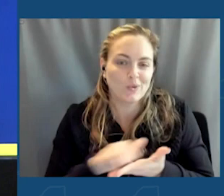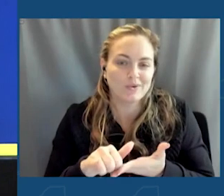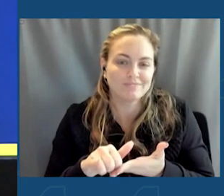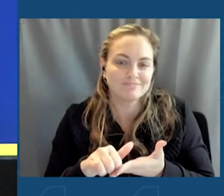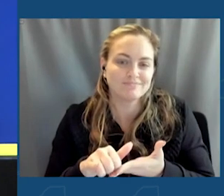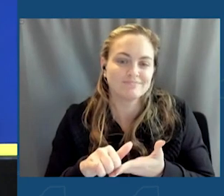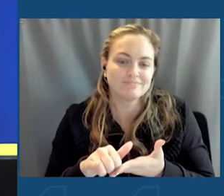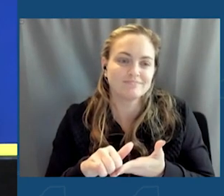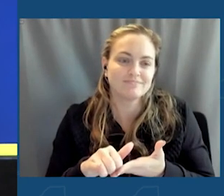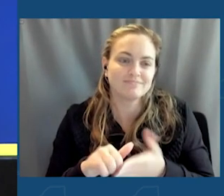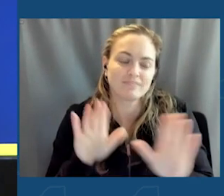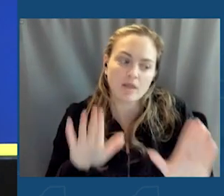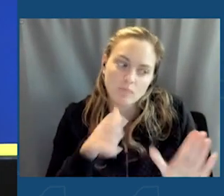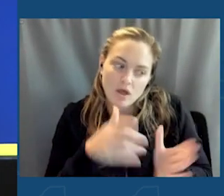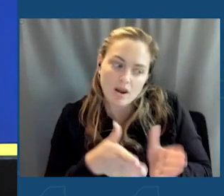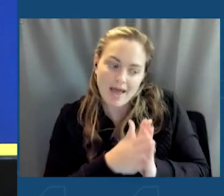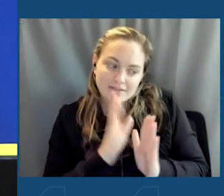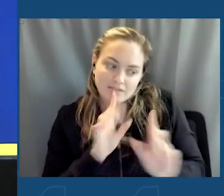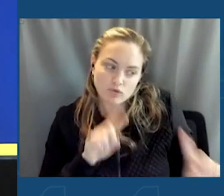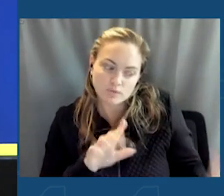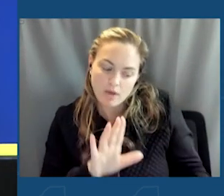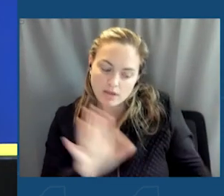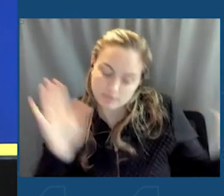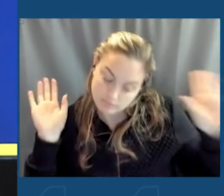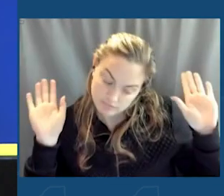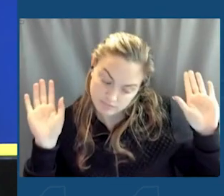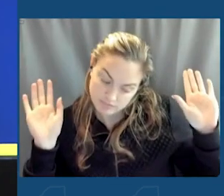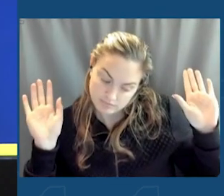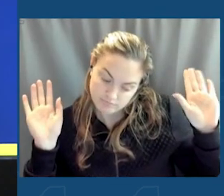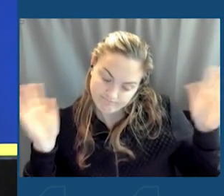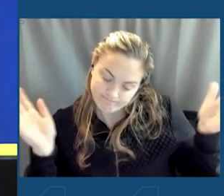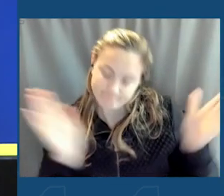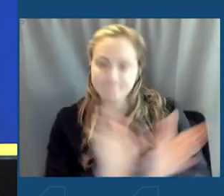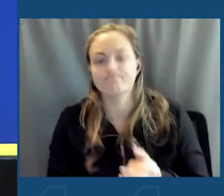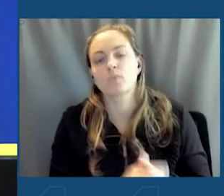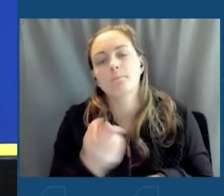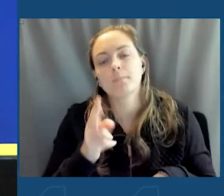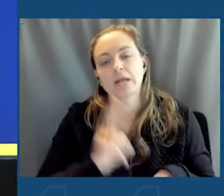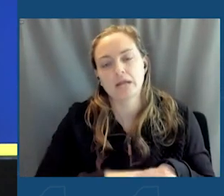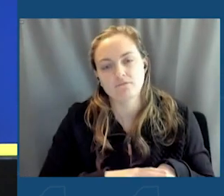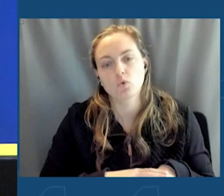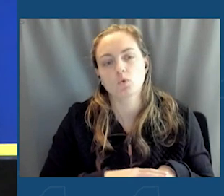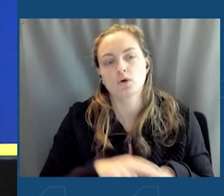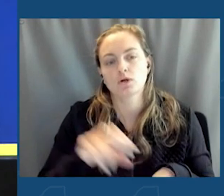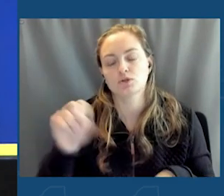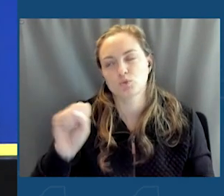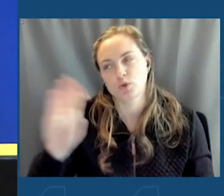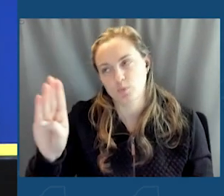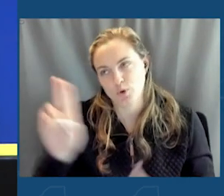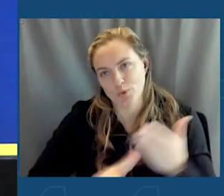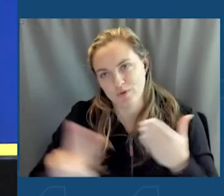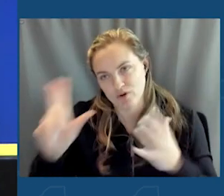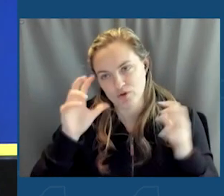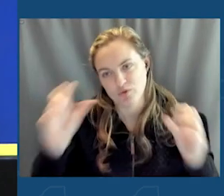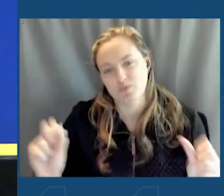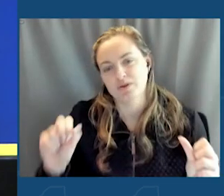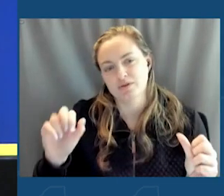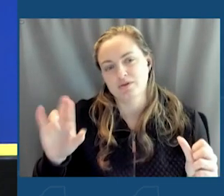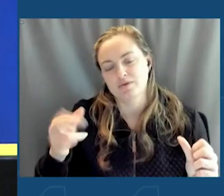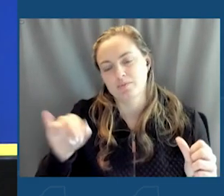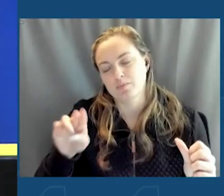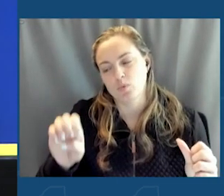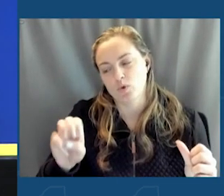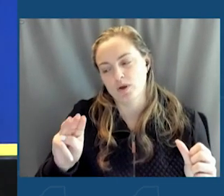I'm not asking for a response. Of course, Stony Brook University President Murray McGinnis and SUNY Farm, we